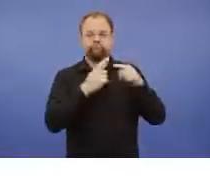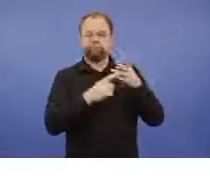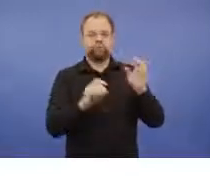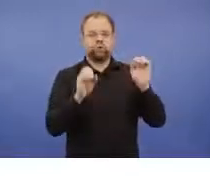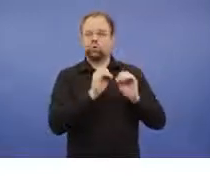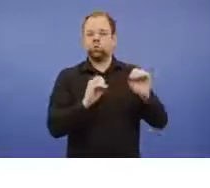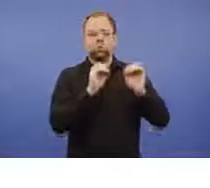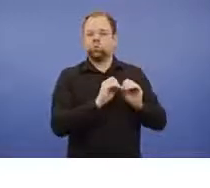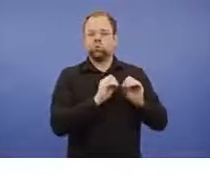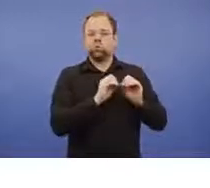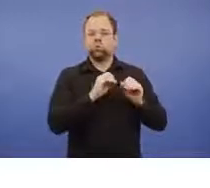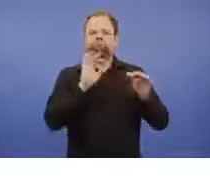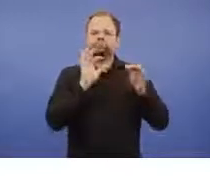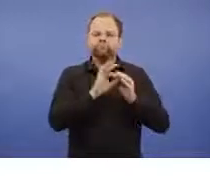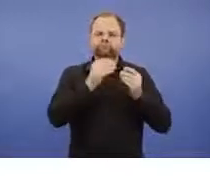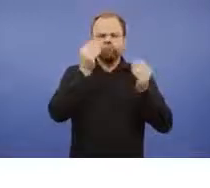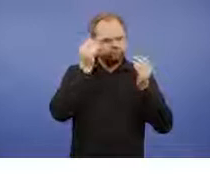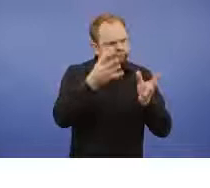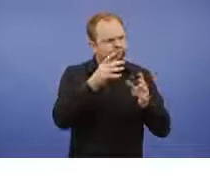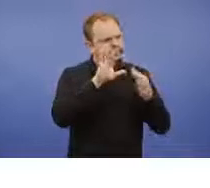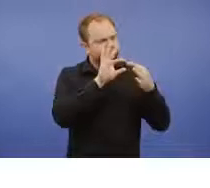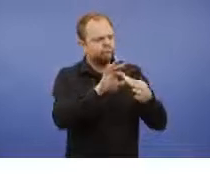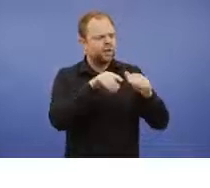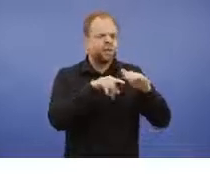to the distribution of food and other